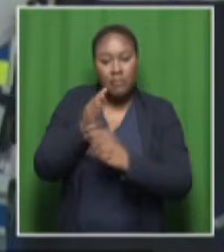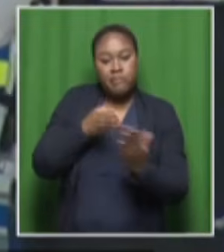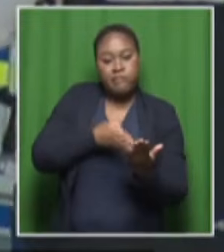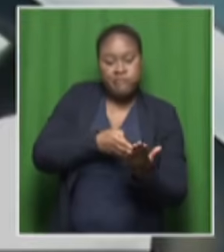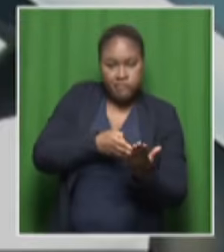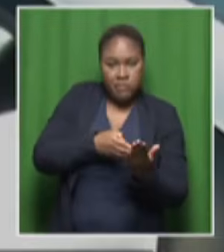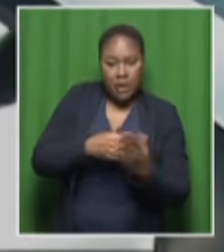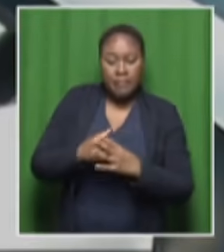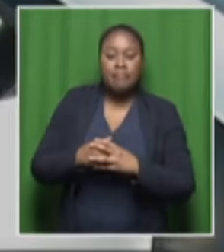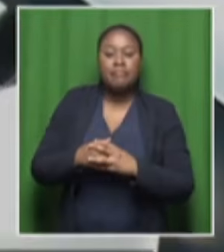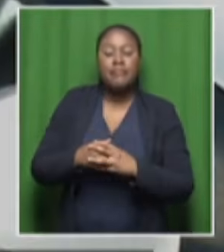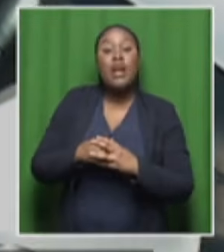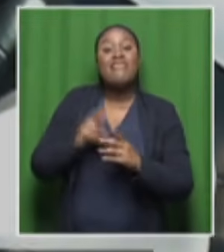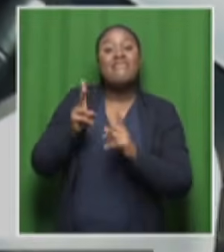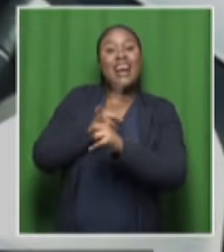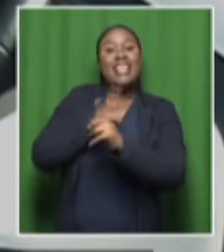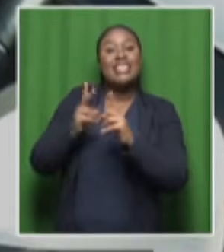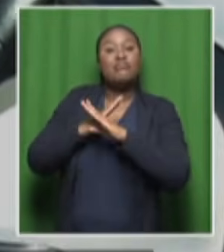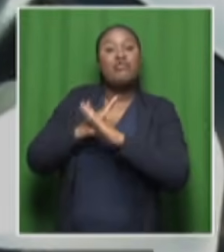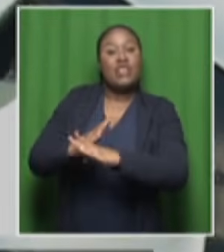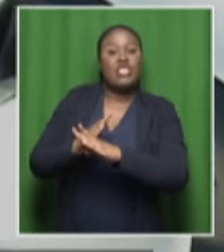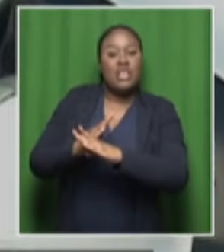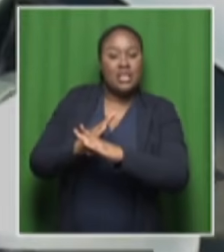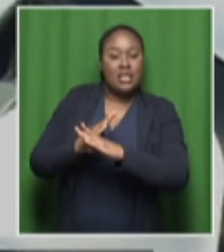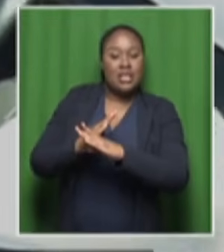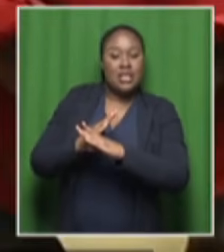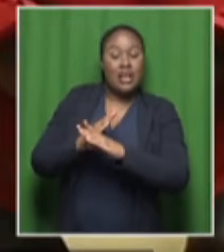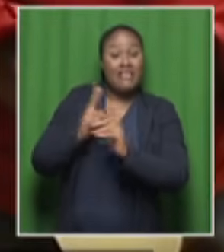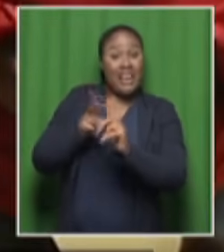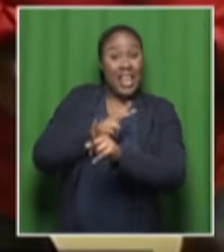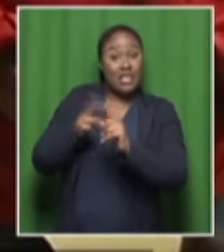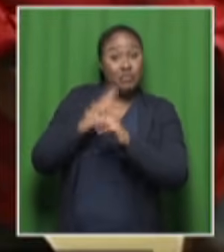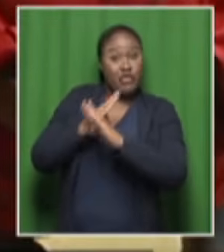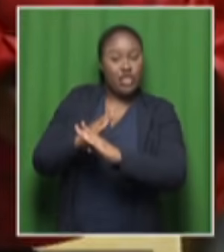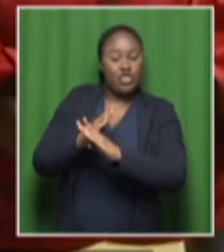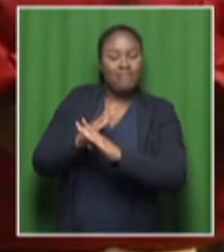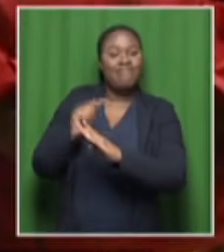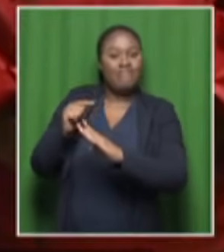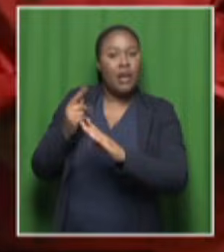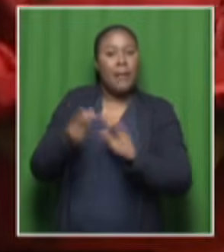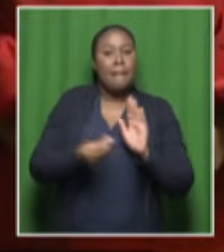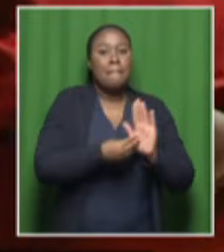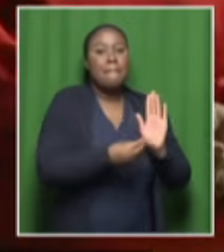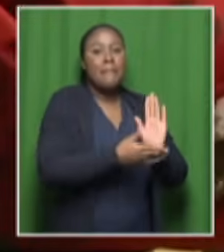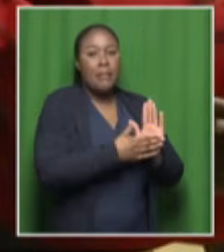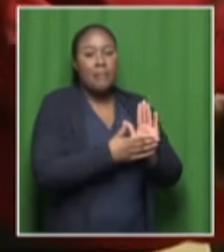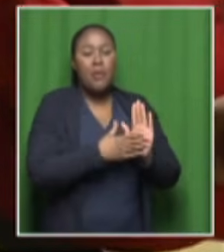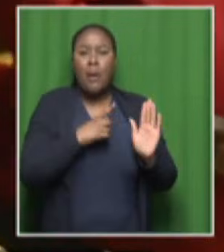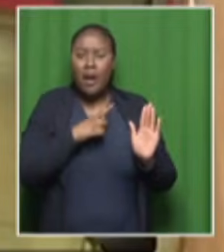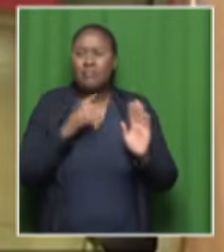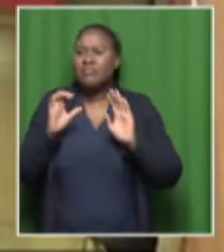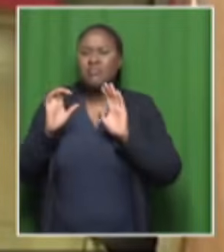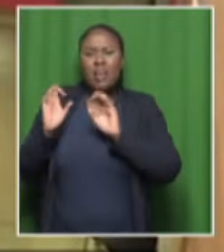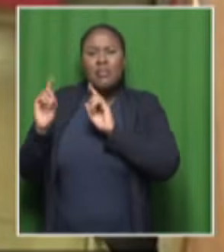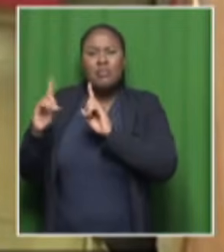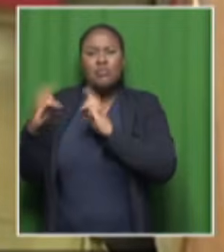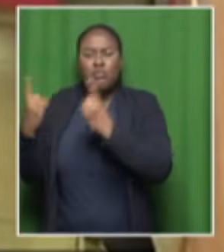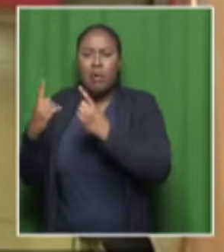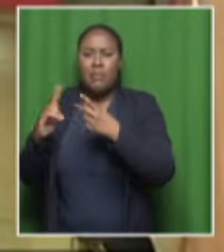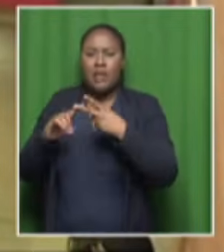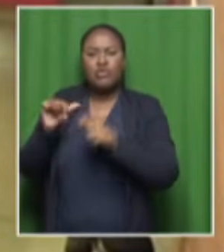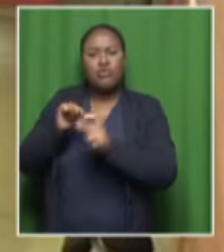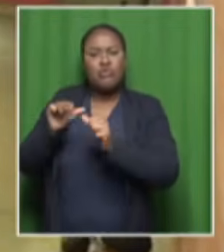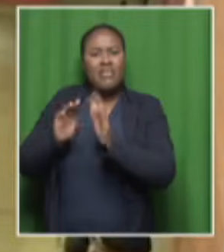approach, and violence prevention is as well, because those departments like education, like social development,